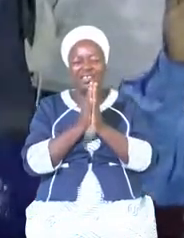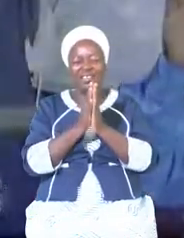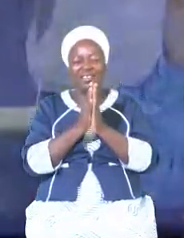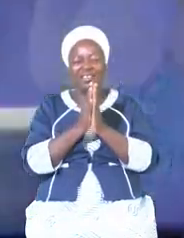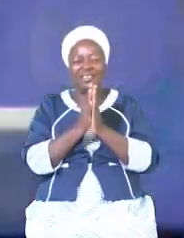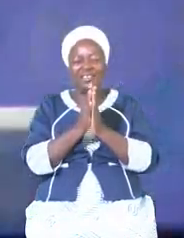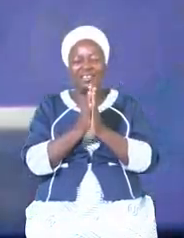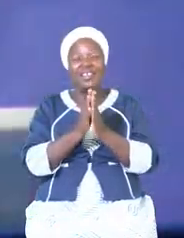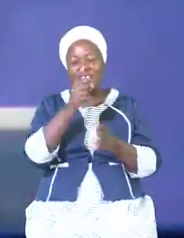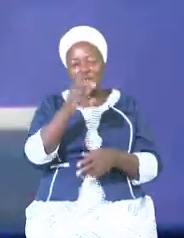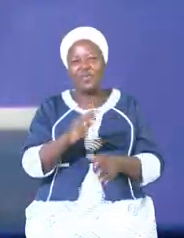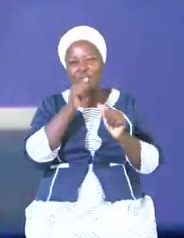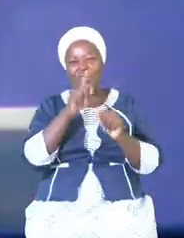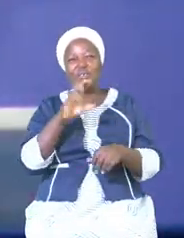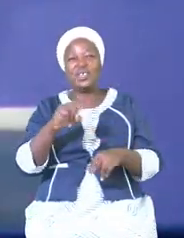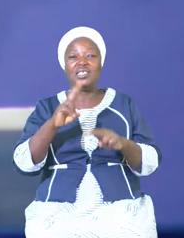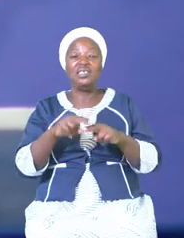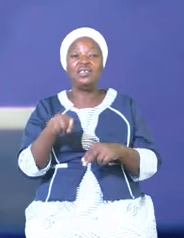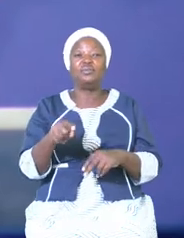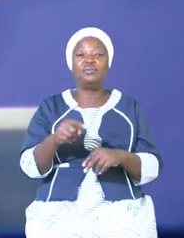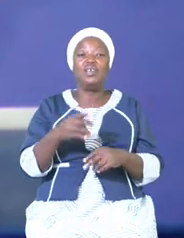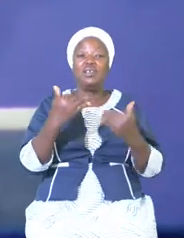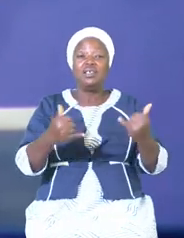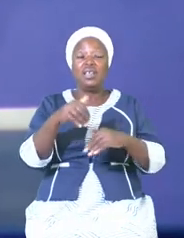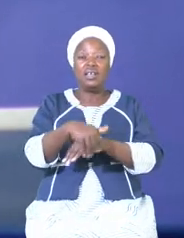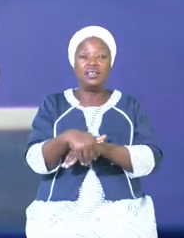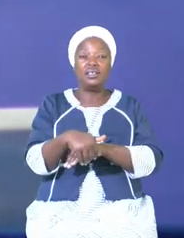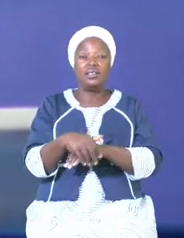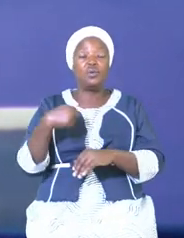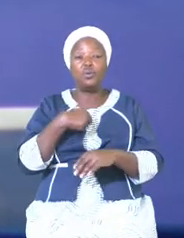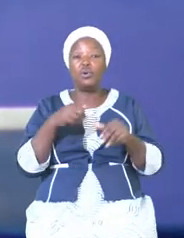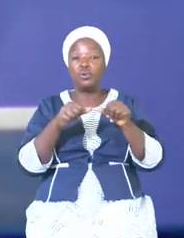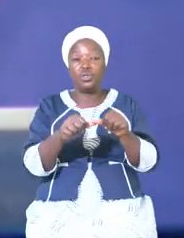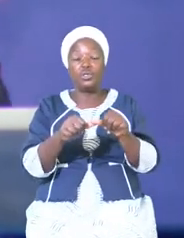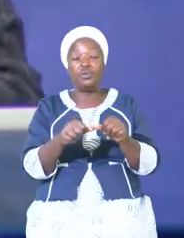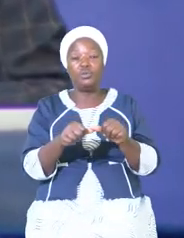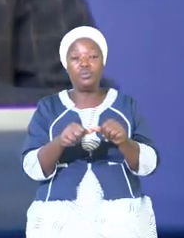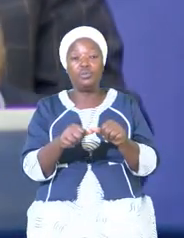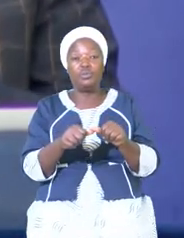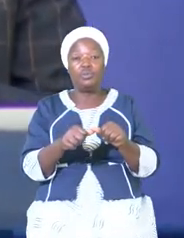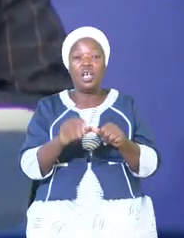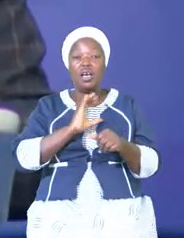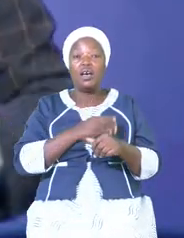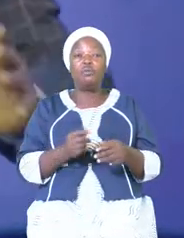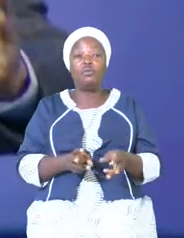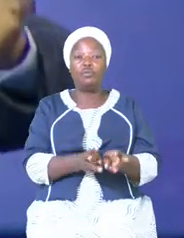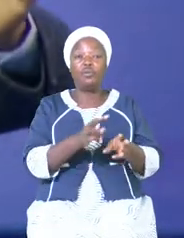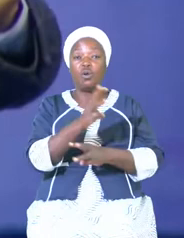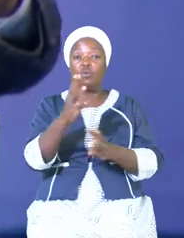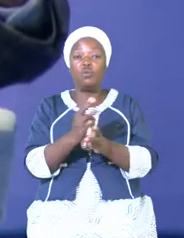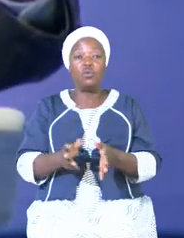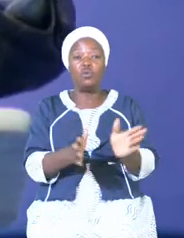God bless you. You can sit down. Tonight we continue a global crusade on